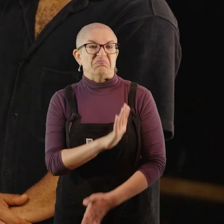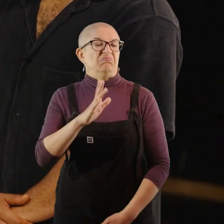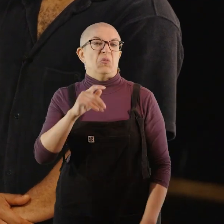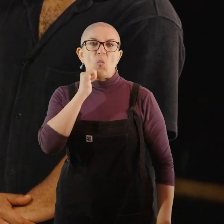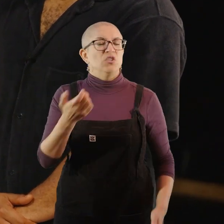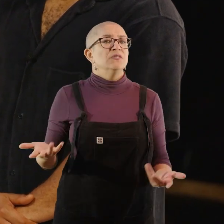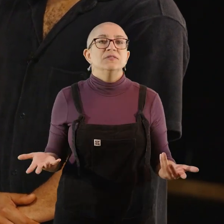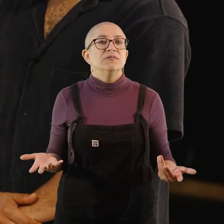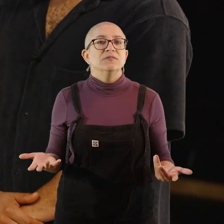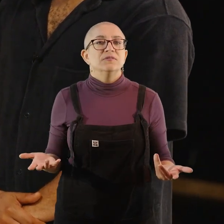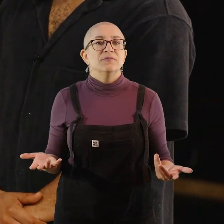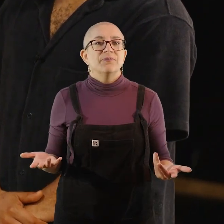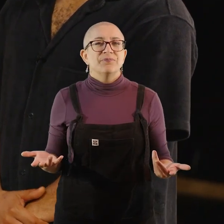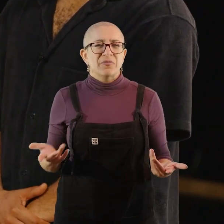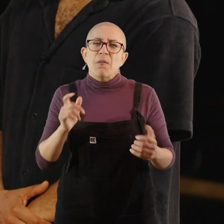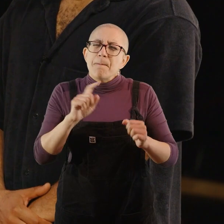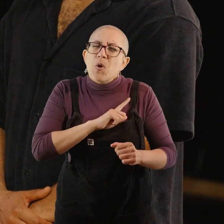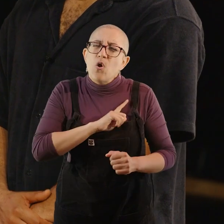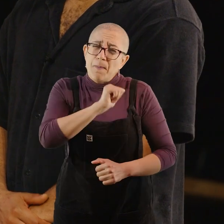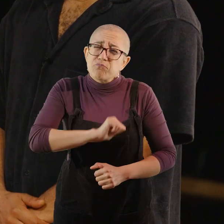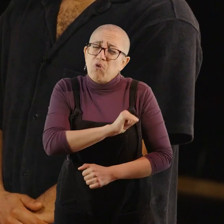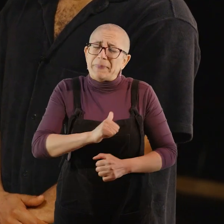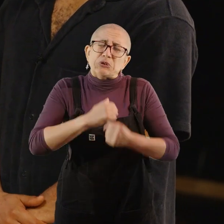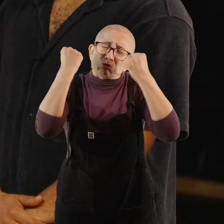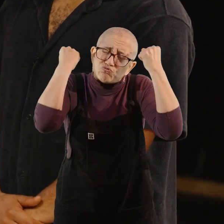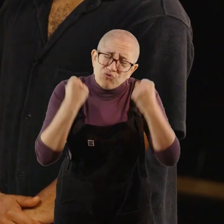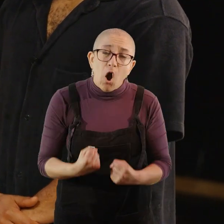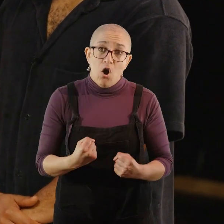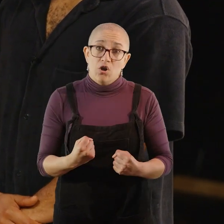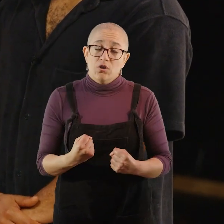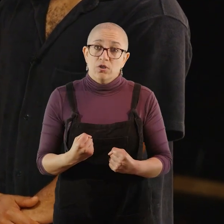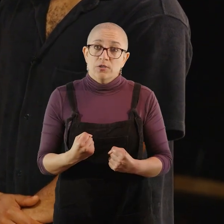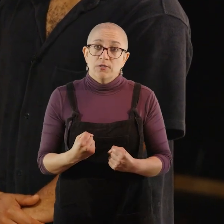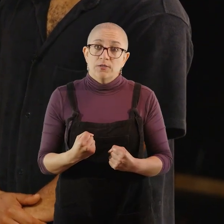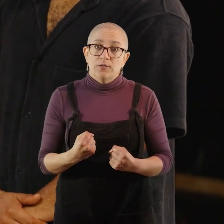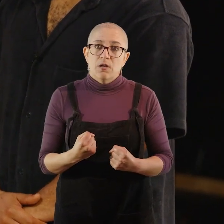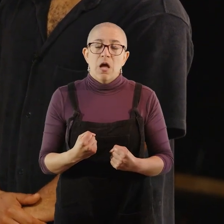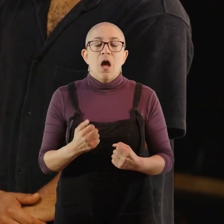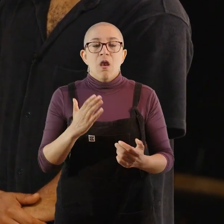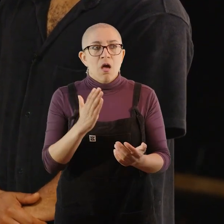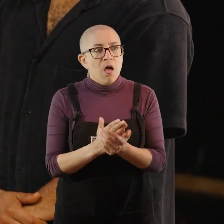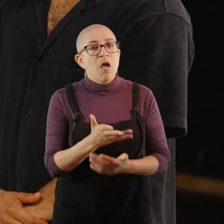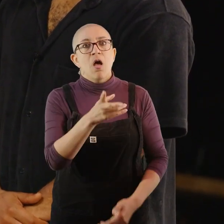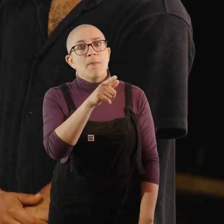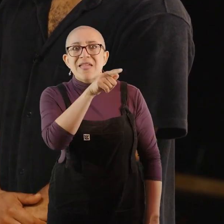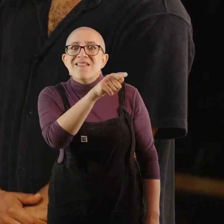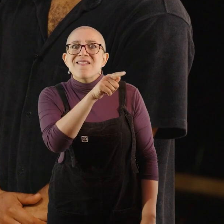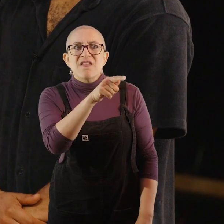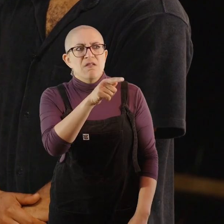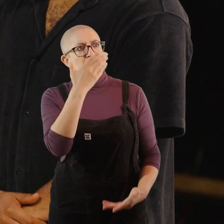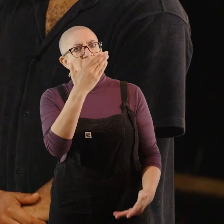brains out. I mean, Because this promise is so strong, and it's so disrespectful to her that he's going back on his